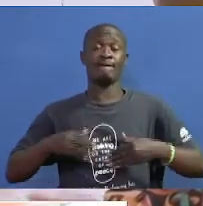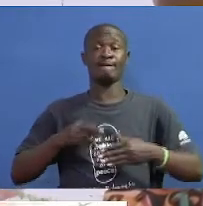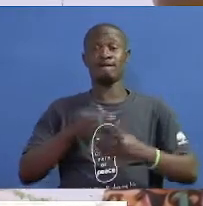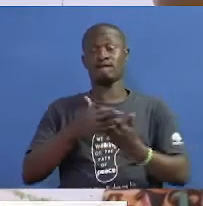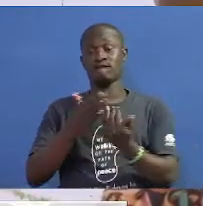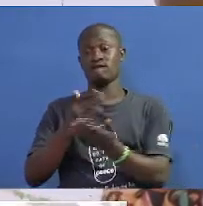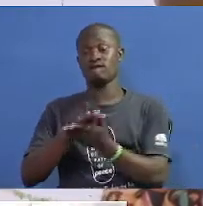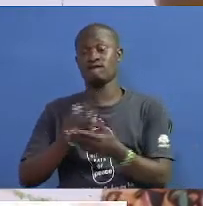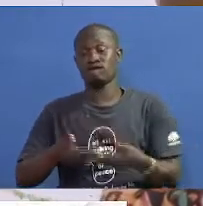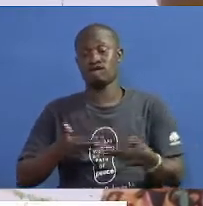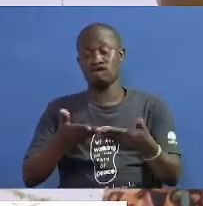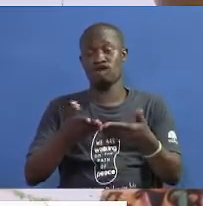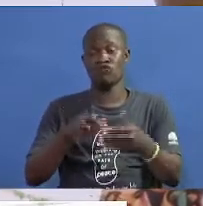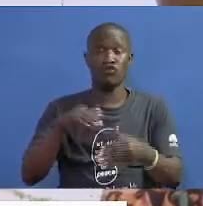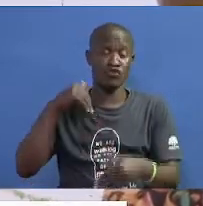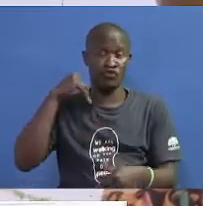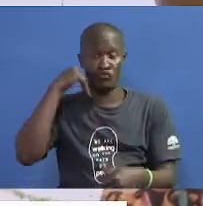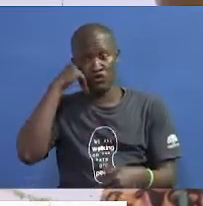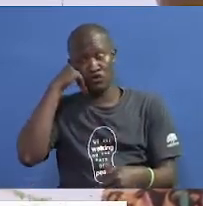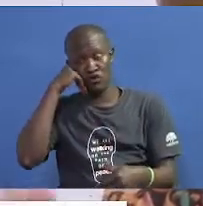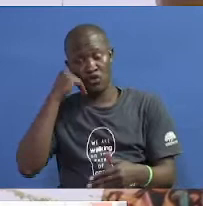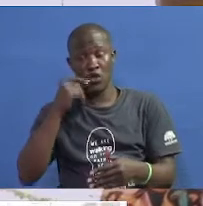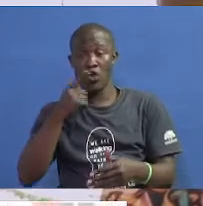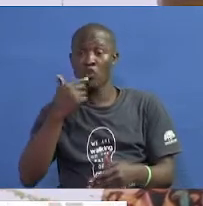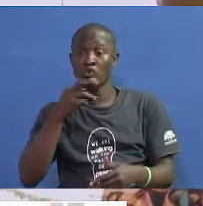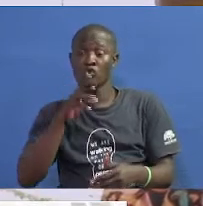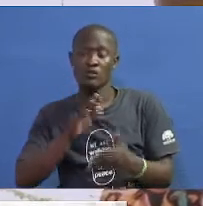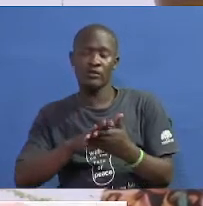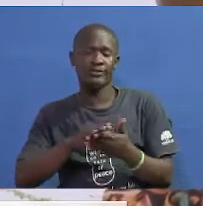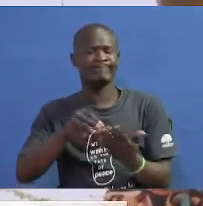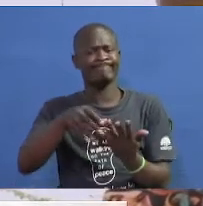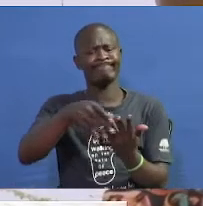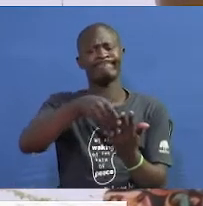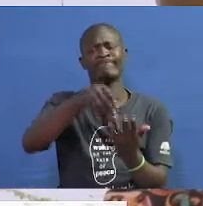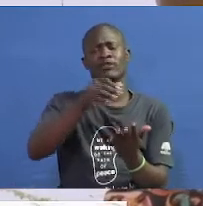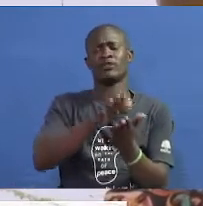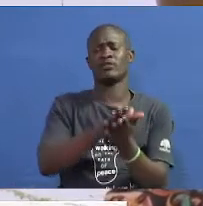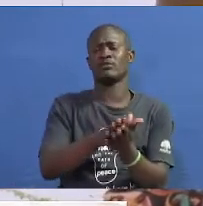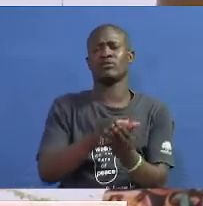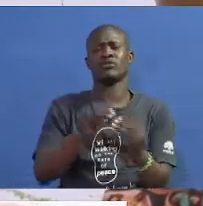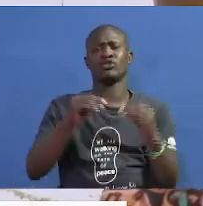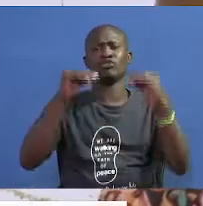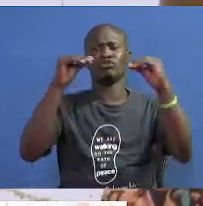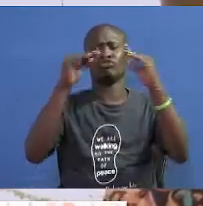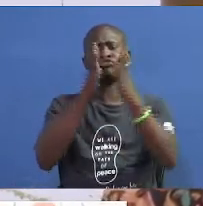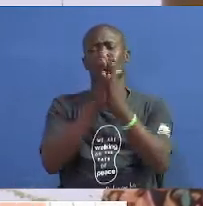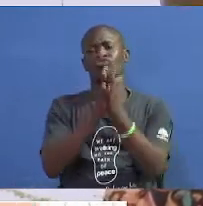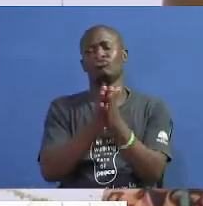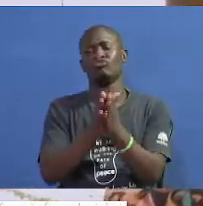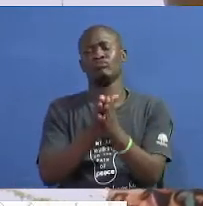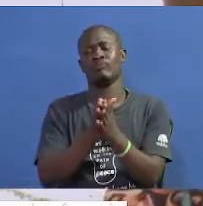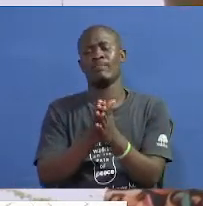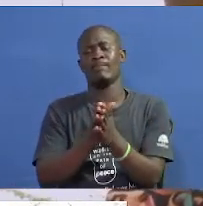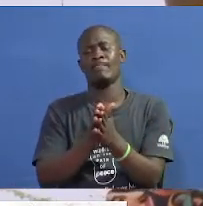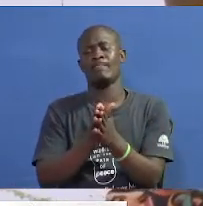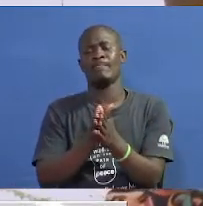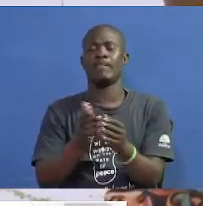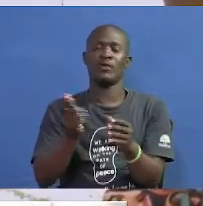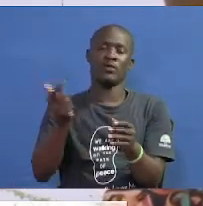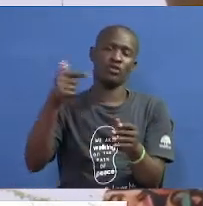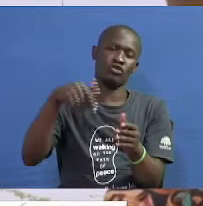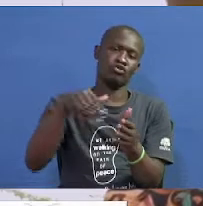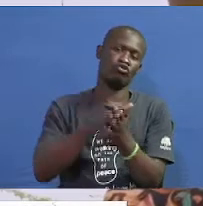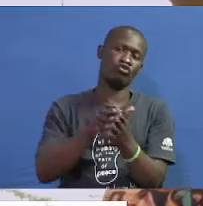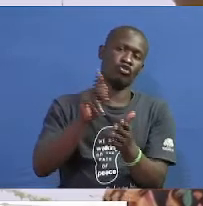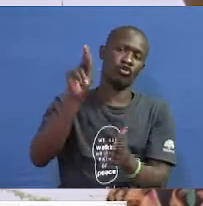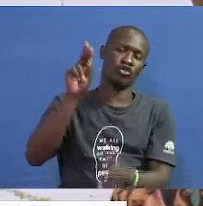what the proper thing is to do with the patient. And so those are the specific applications that we're teaching as Global Ultrasound Institute here